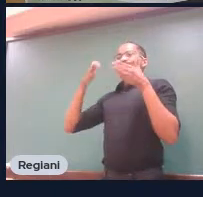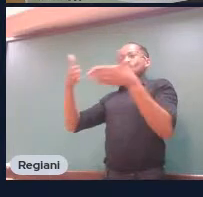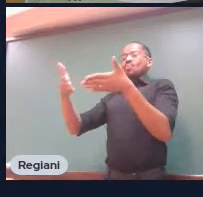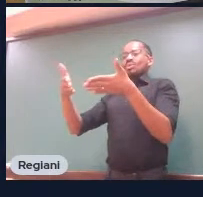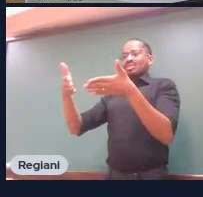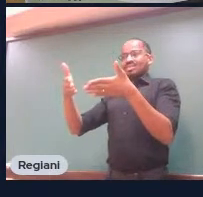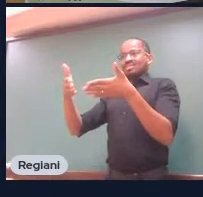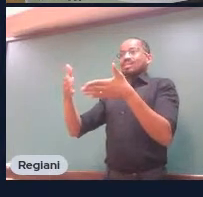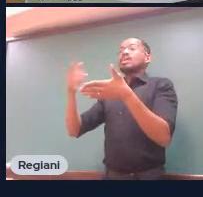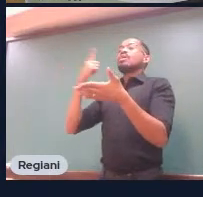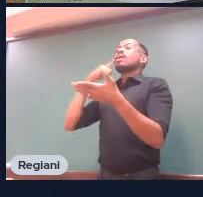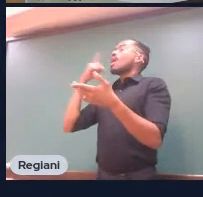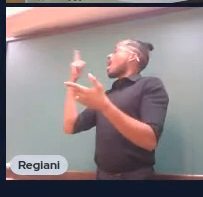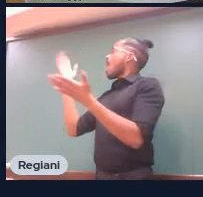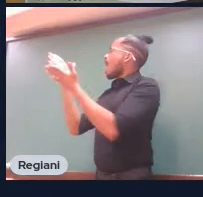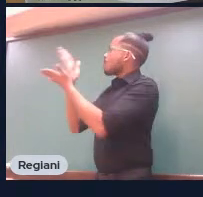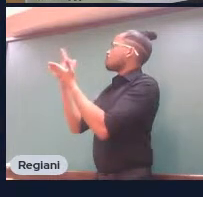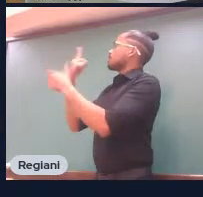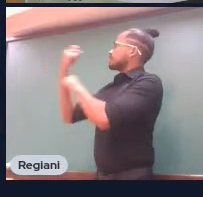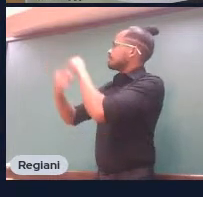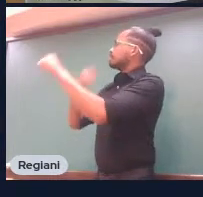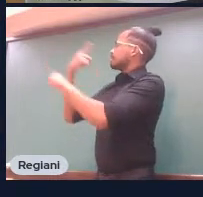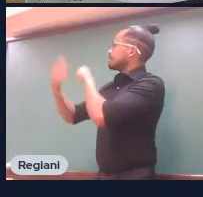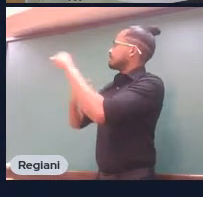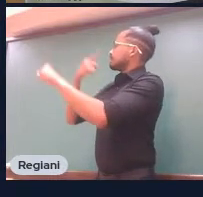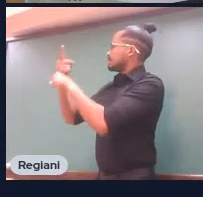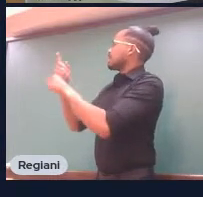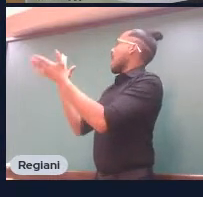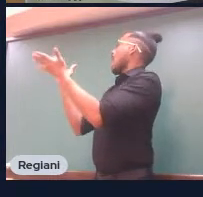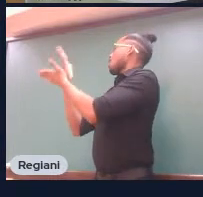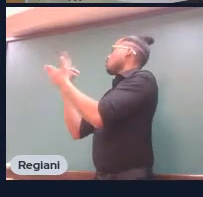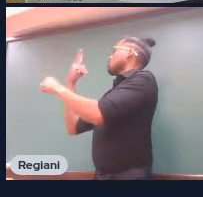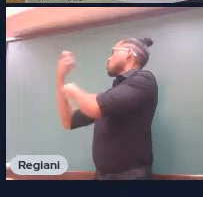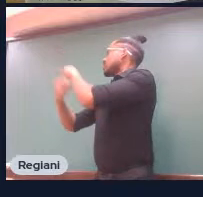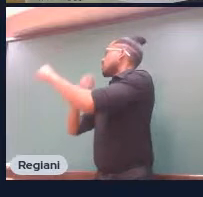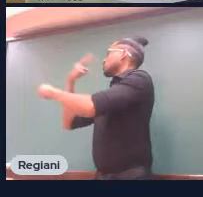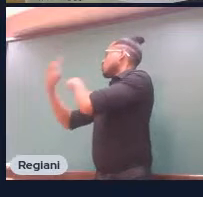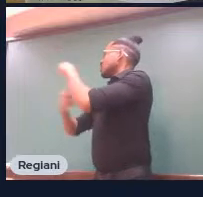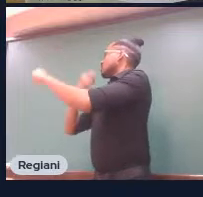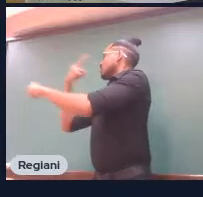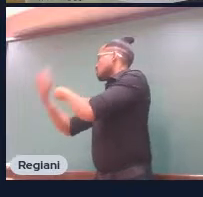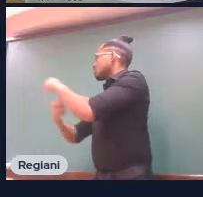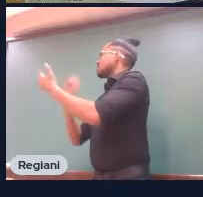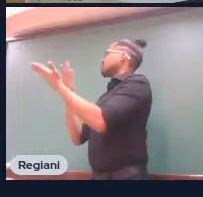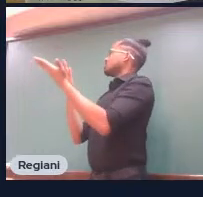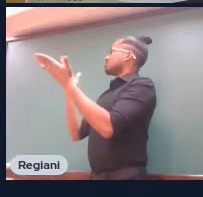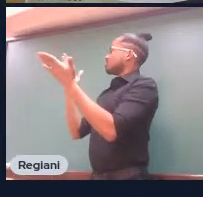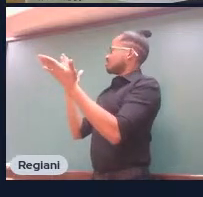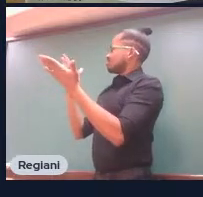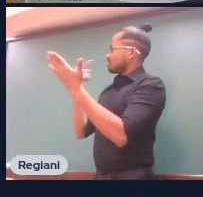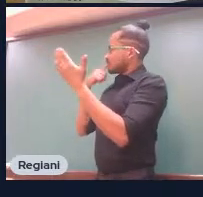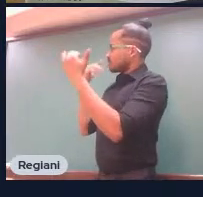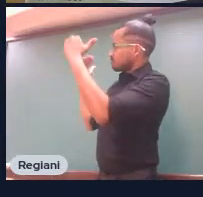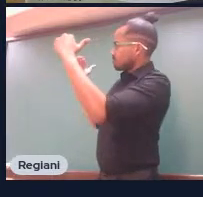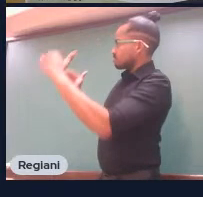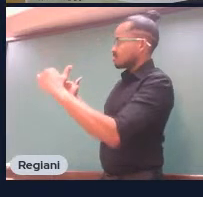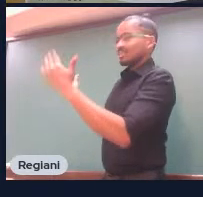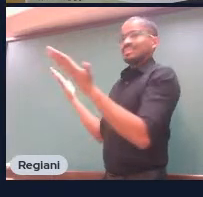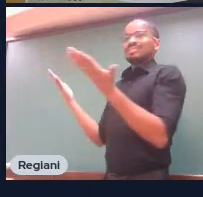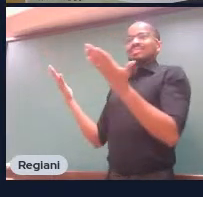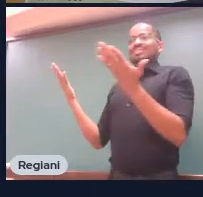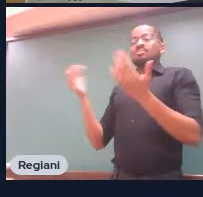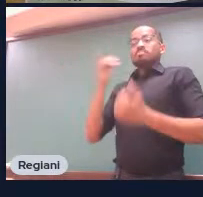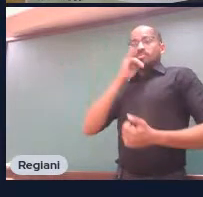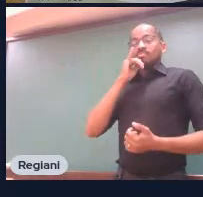of the conferences, just to show that there are different ways to do it. During the not annual, we don't know yet. During